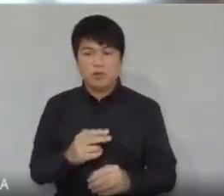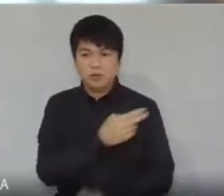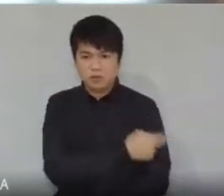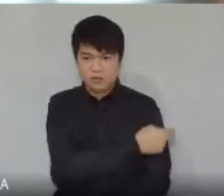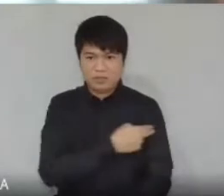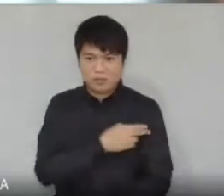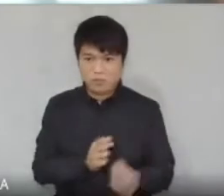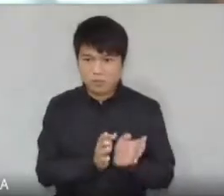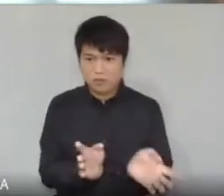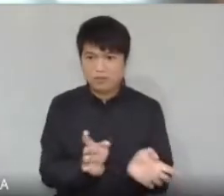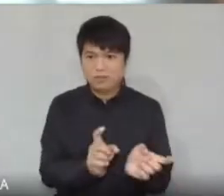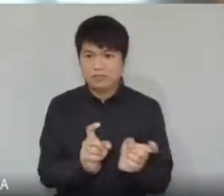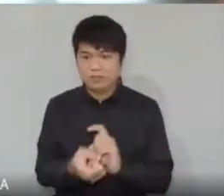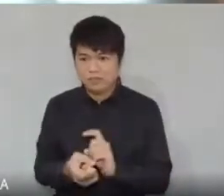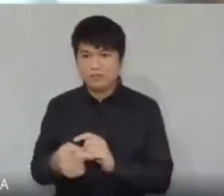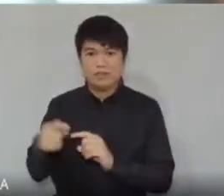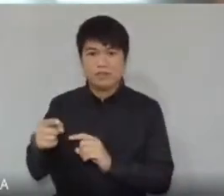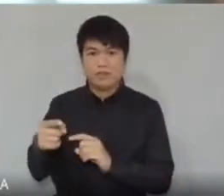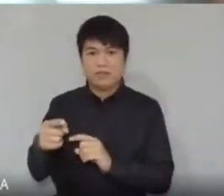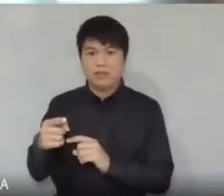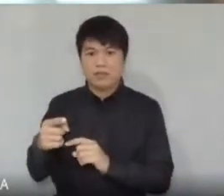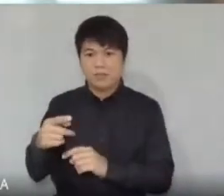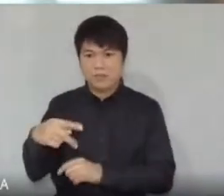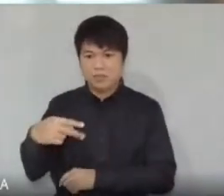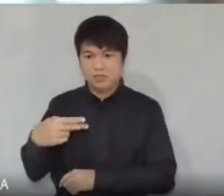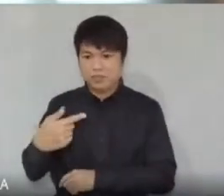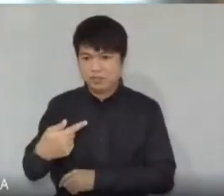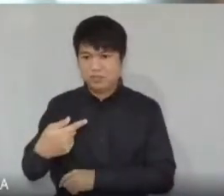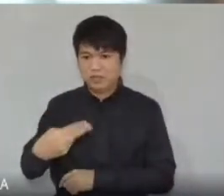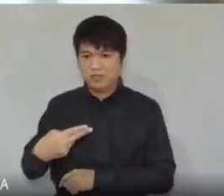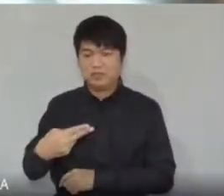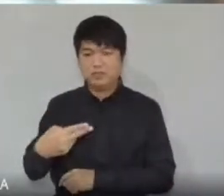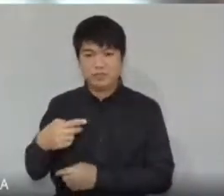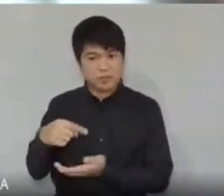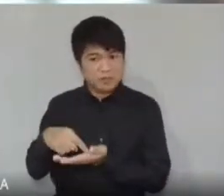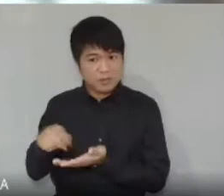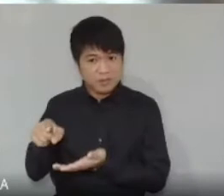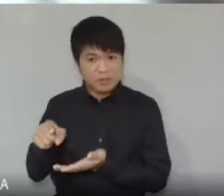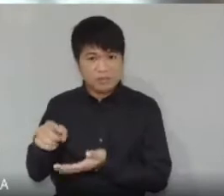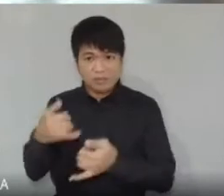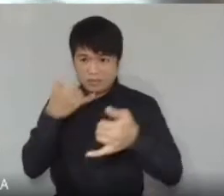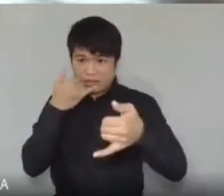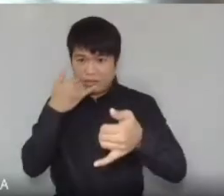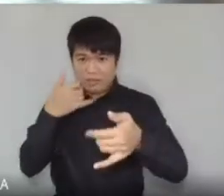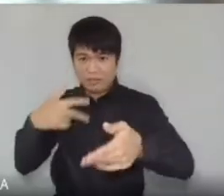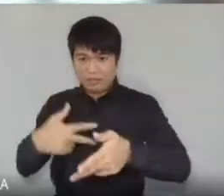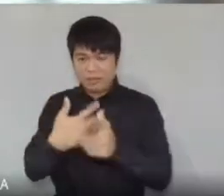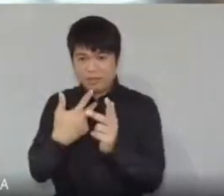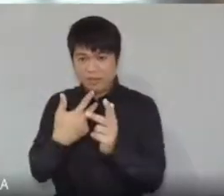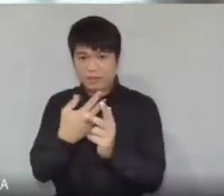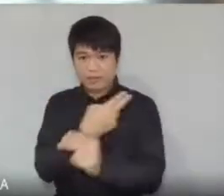their patients through a dedicated online platform. Our UPPGH Bayanihan na